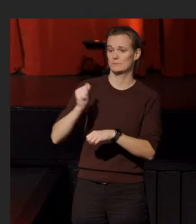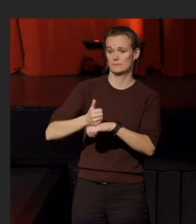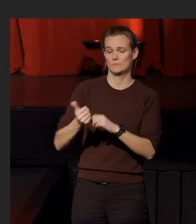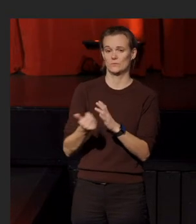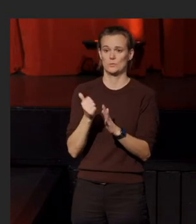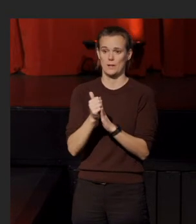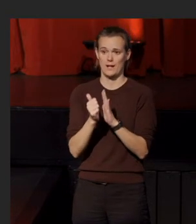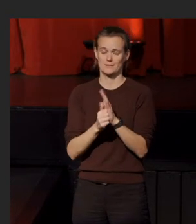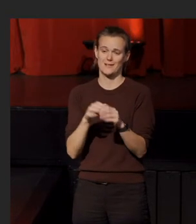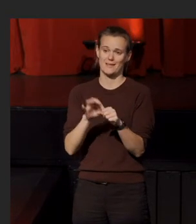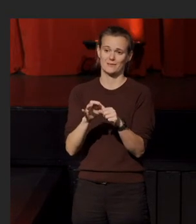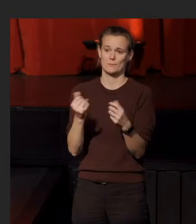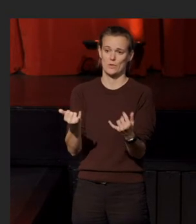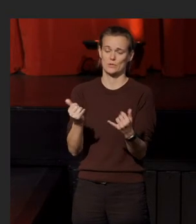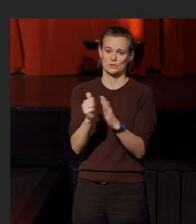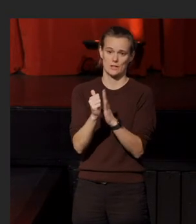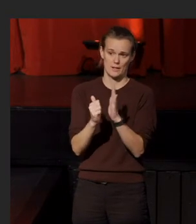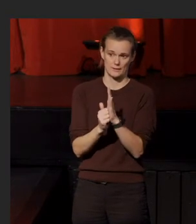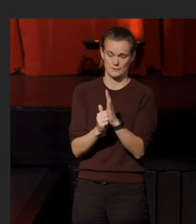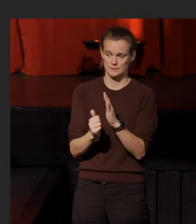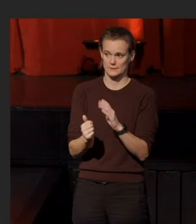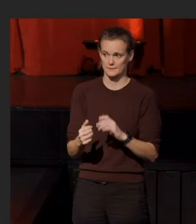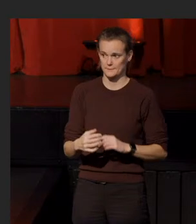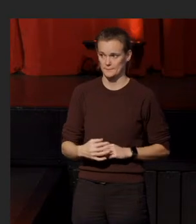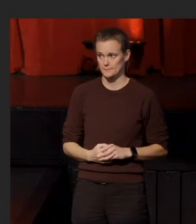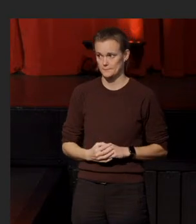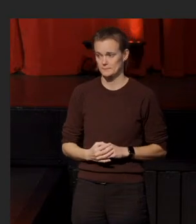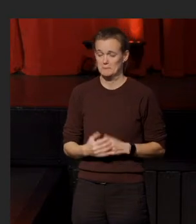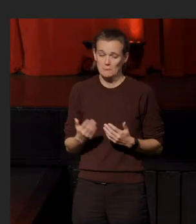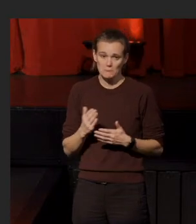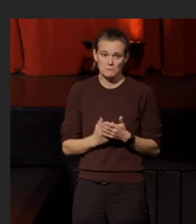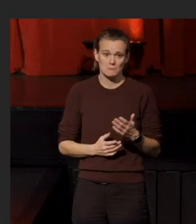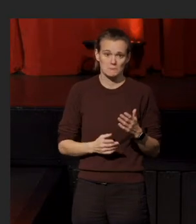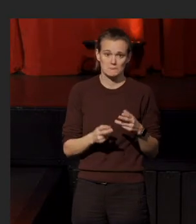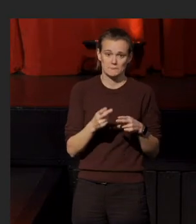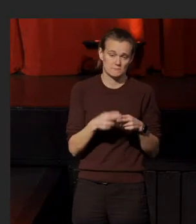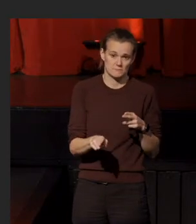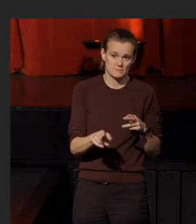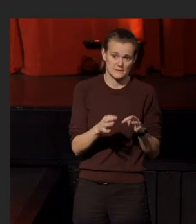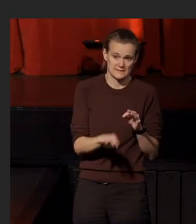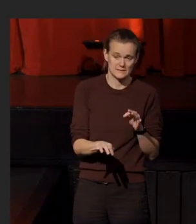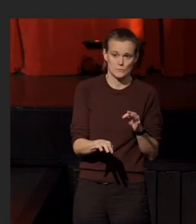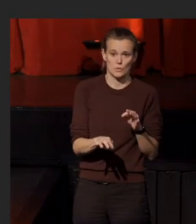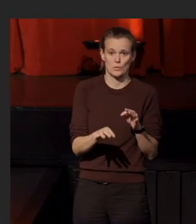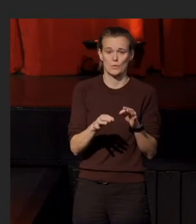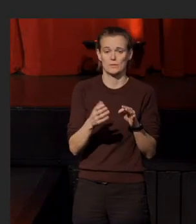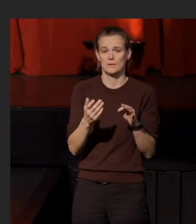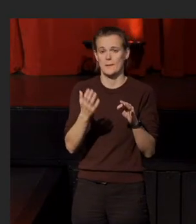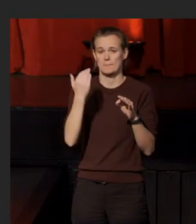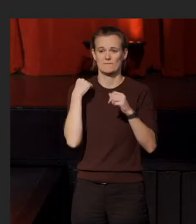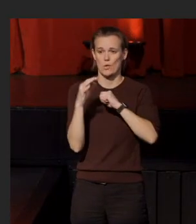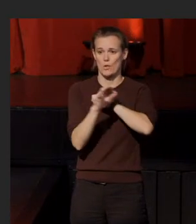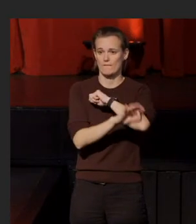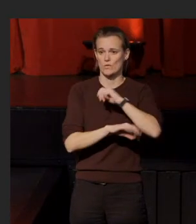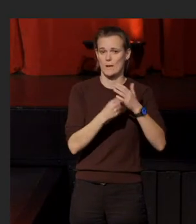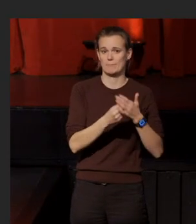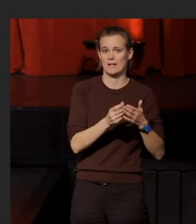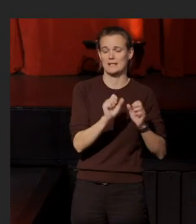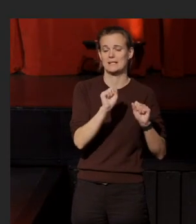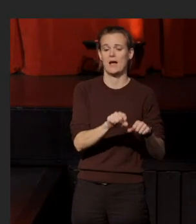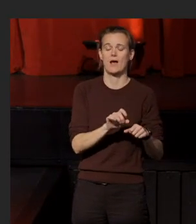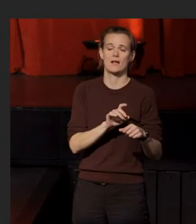play. A few things were kind of simple, closing some loopholes around foreign funding